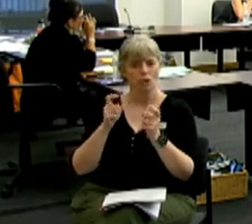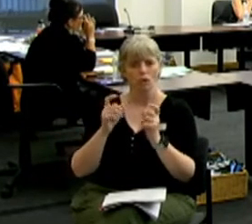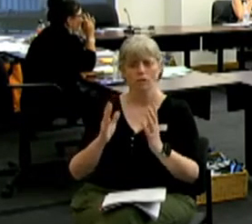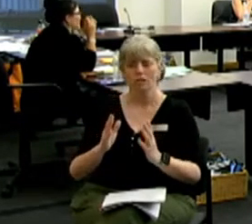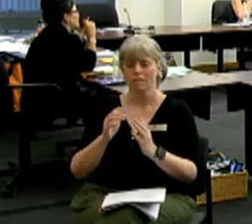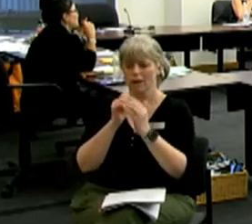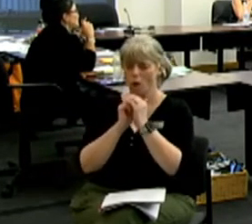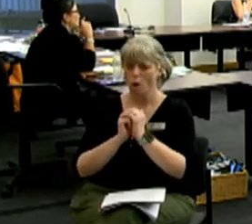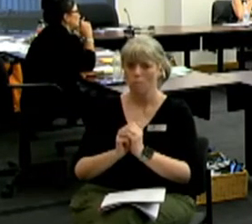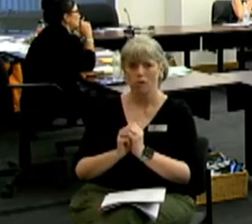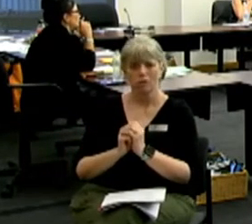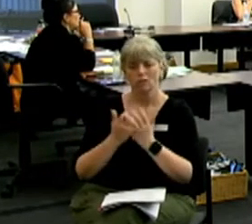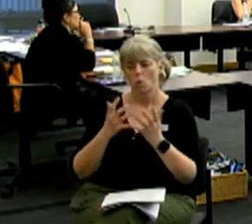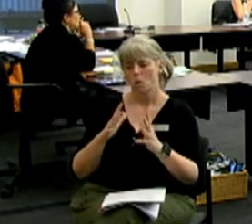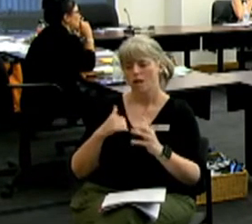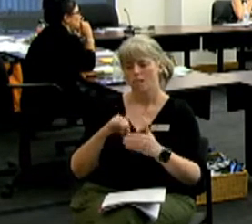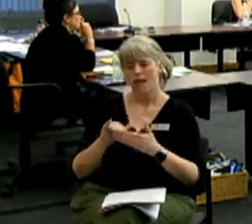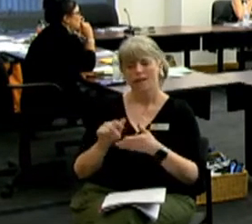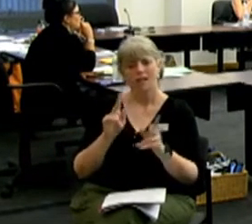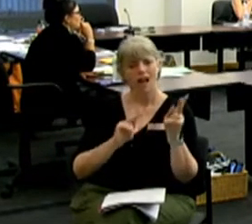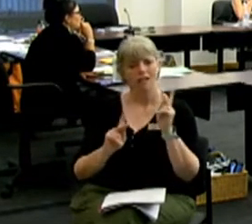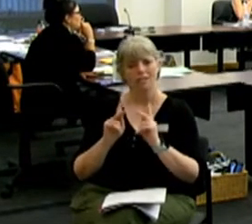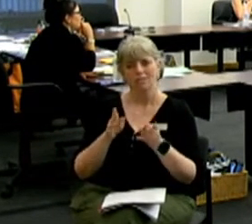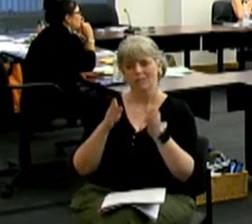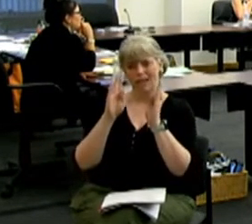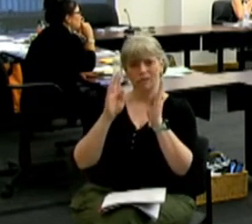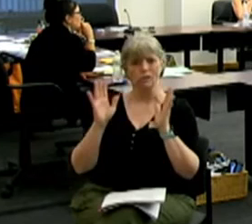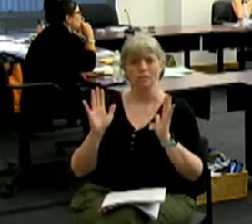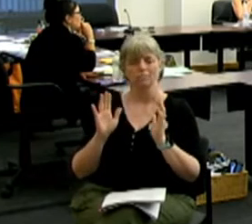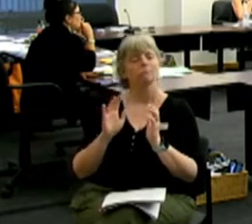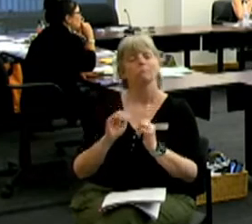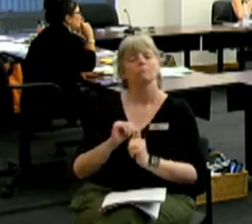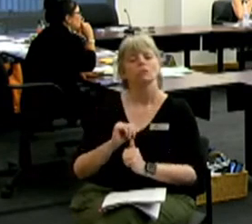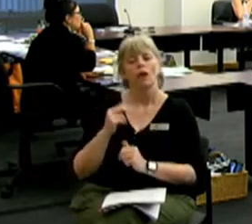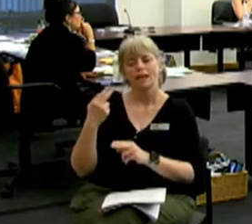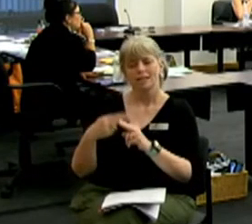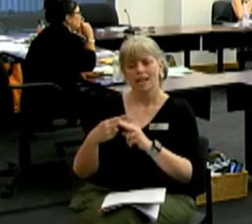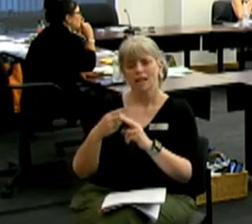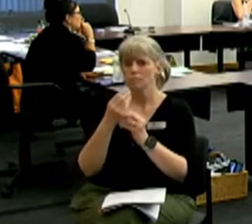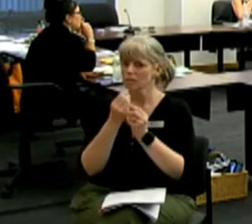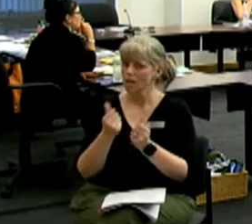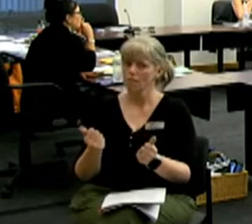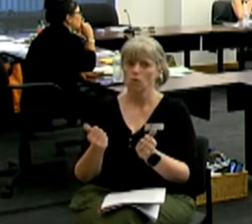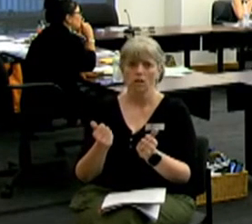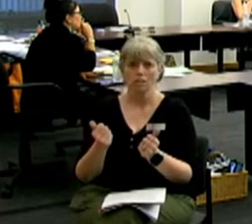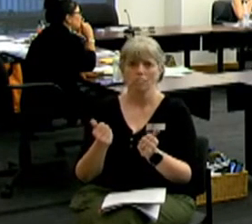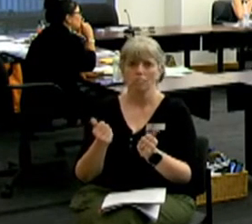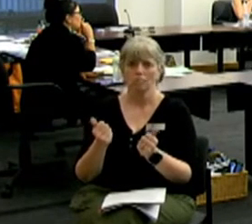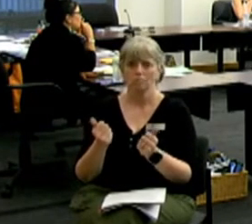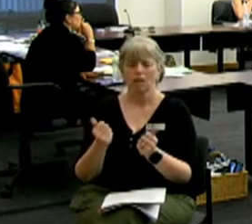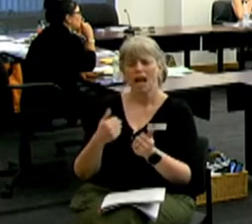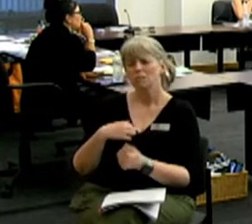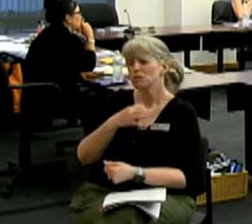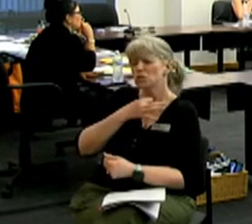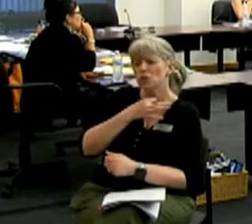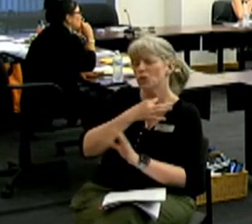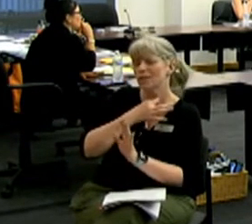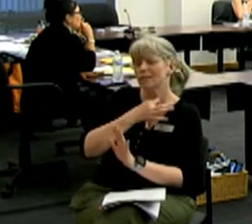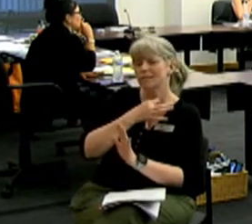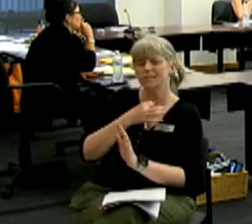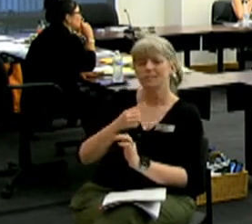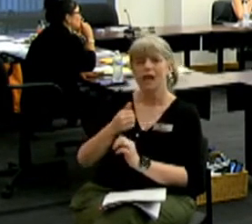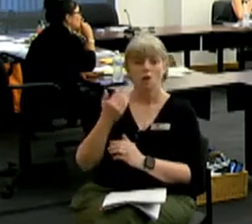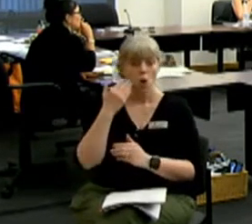are very humble and don't want that kind of a, so, you know, I can name several of them, and I just so we curious. just- I want yeah. to, you